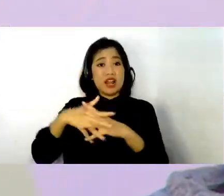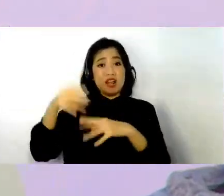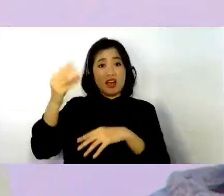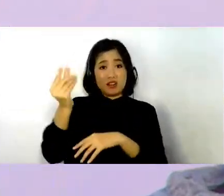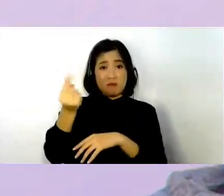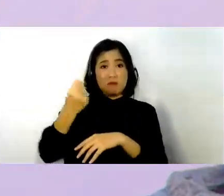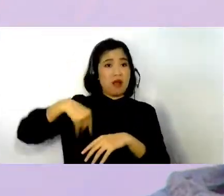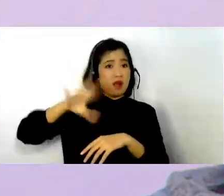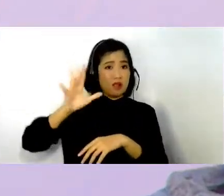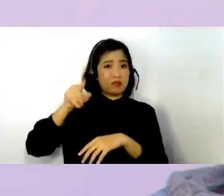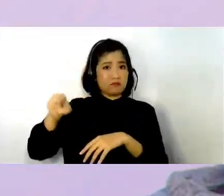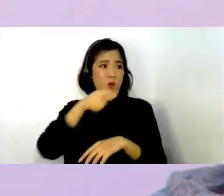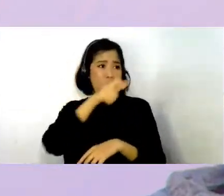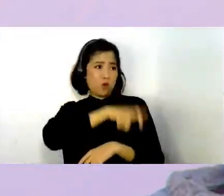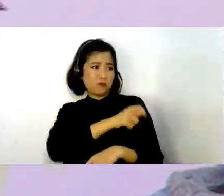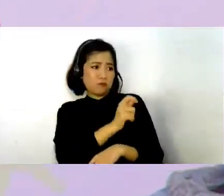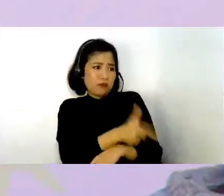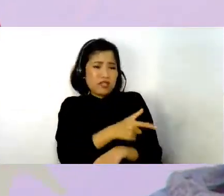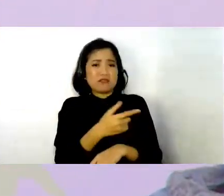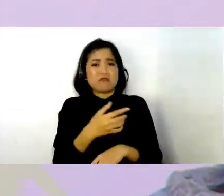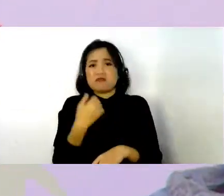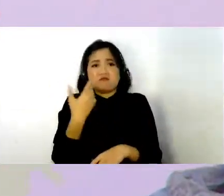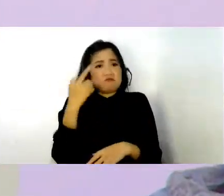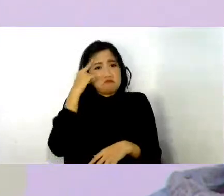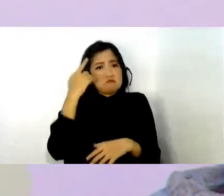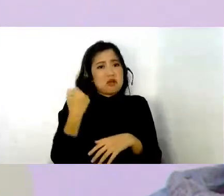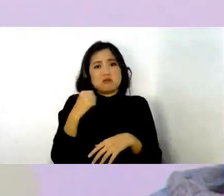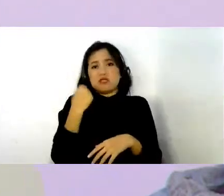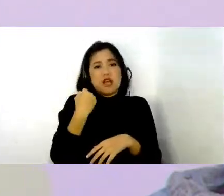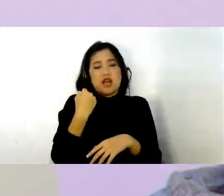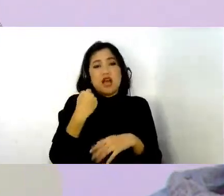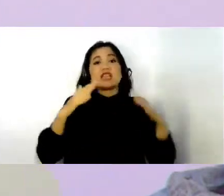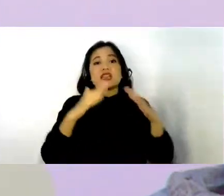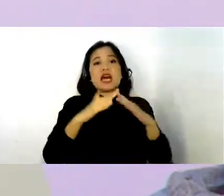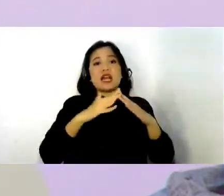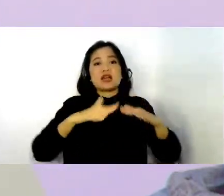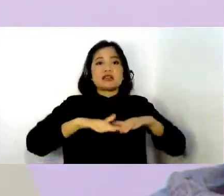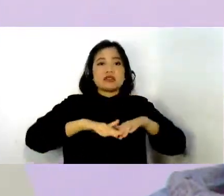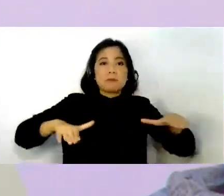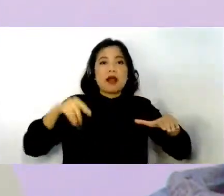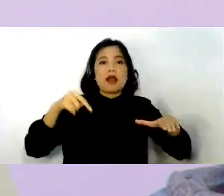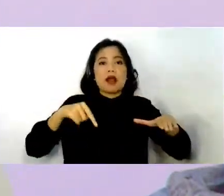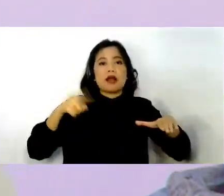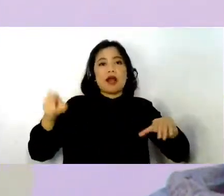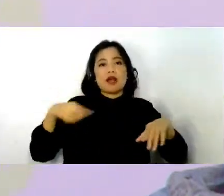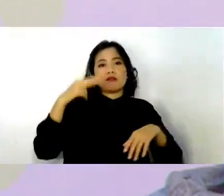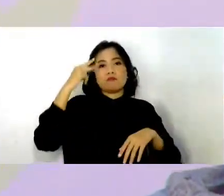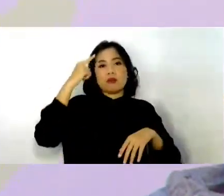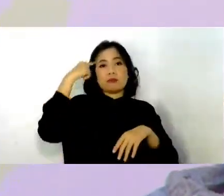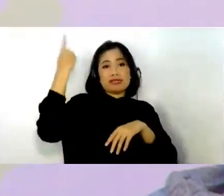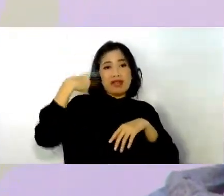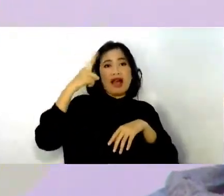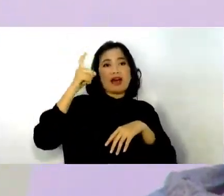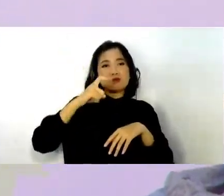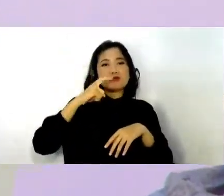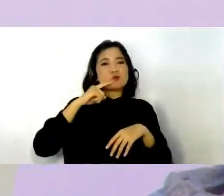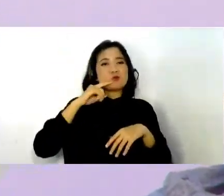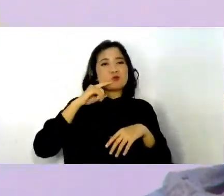media, any information available in Indonesia. When they are talking about infrastructure, as if the only infrastructure is road.